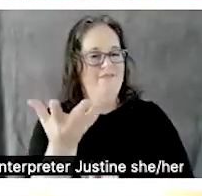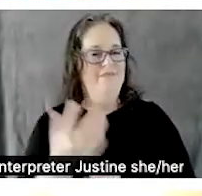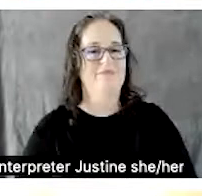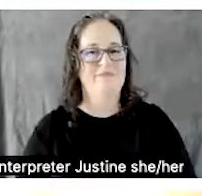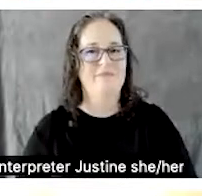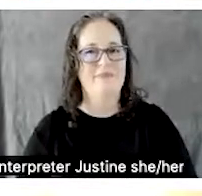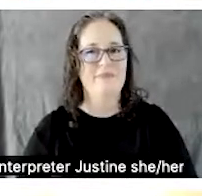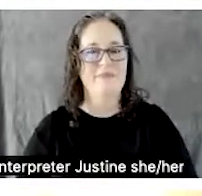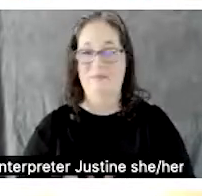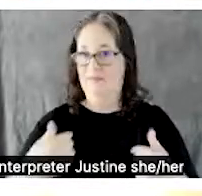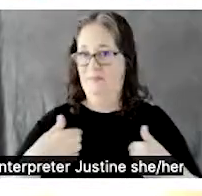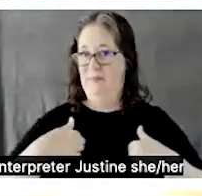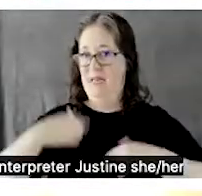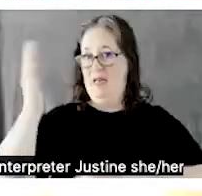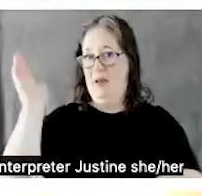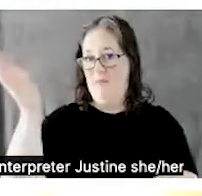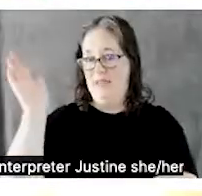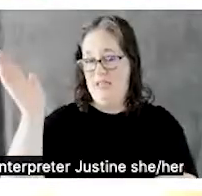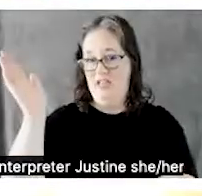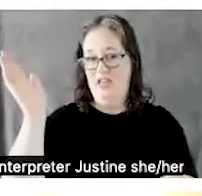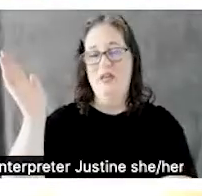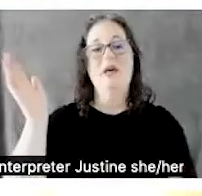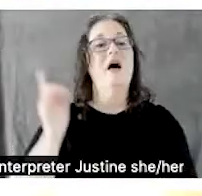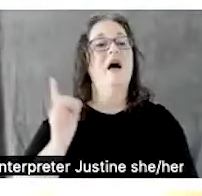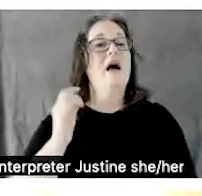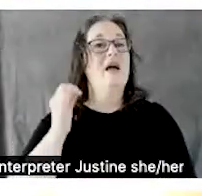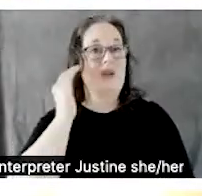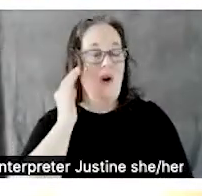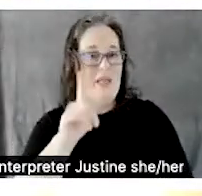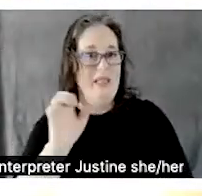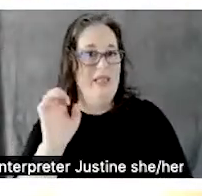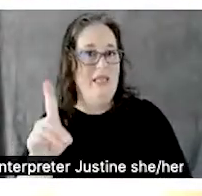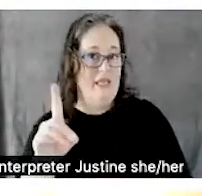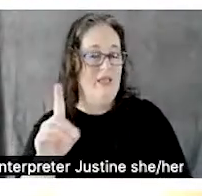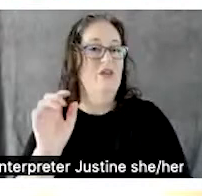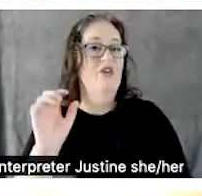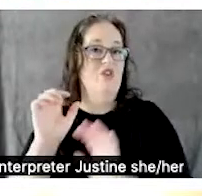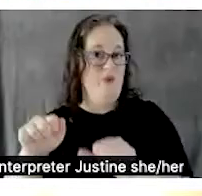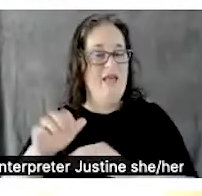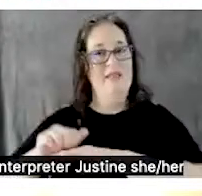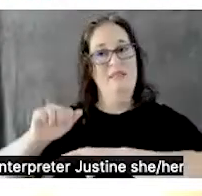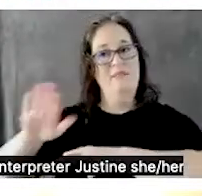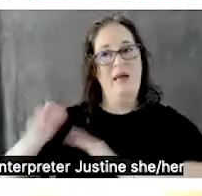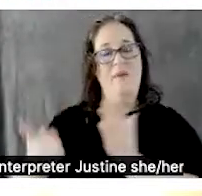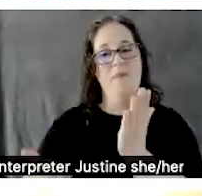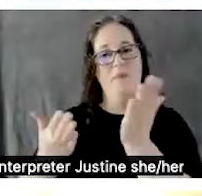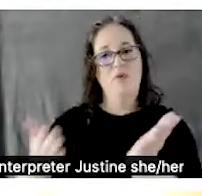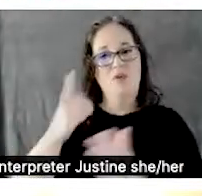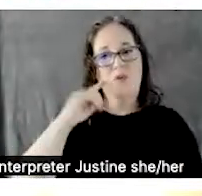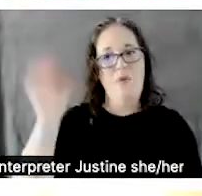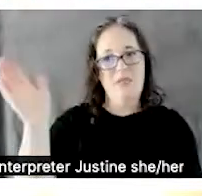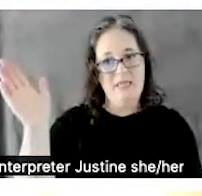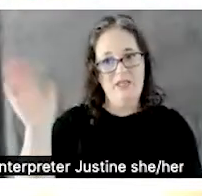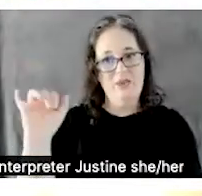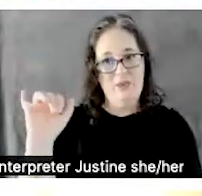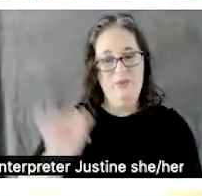give presentations at LEAD. You can submit a proposal for a presentation, and the presentation I gave